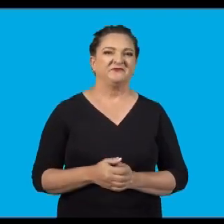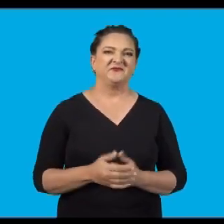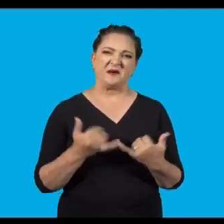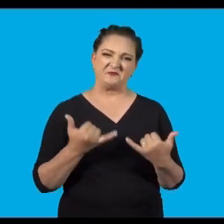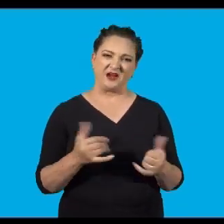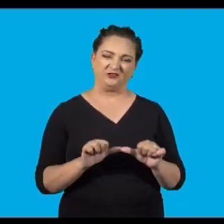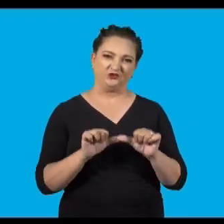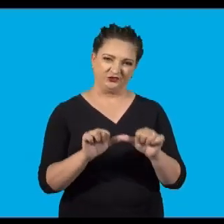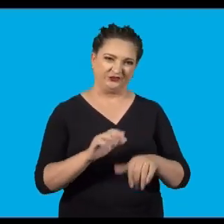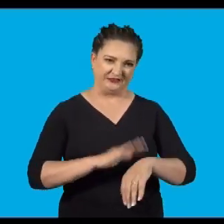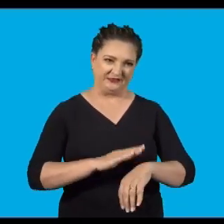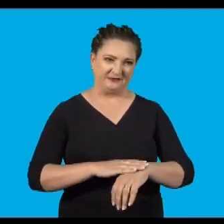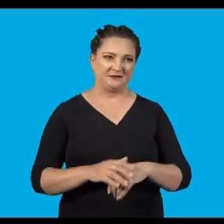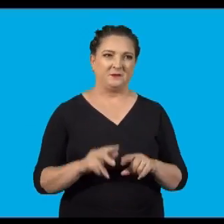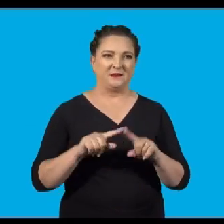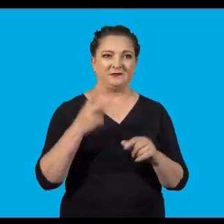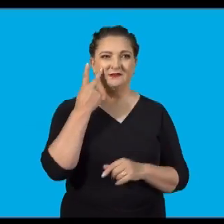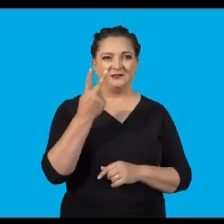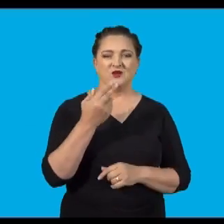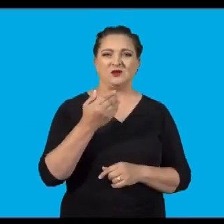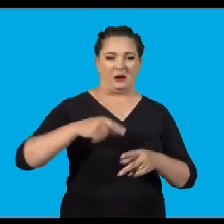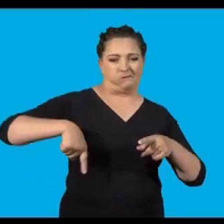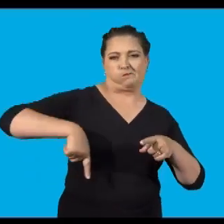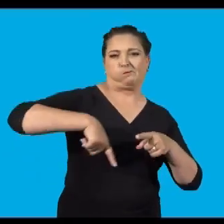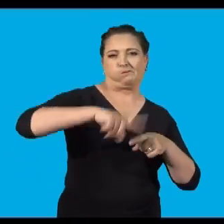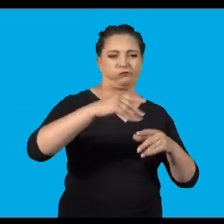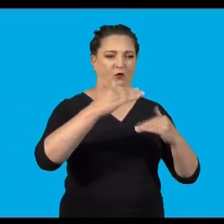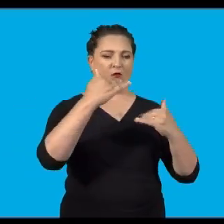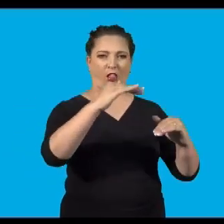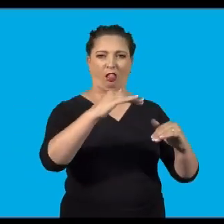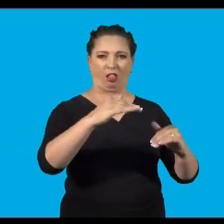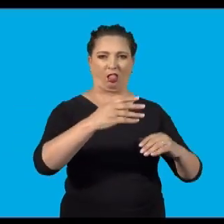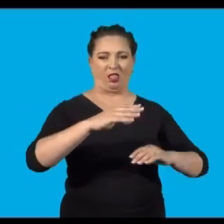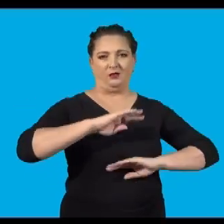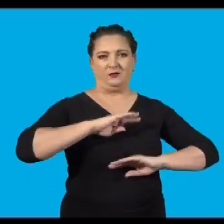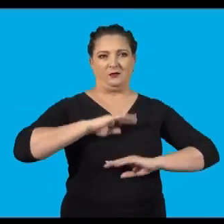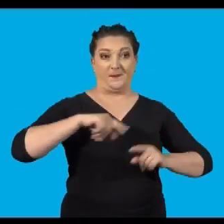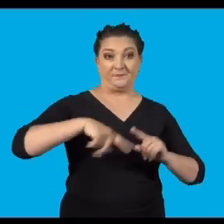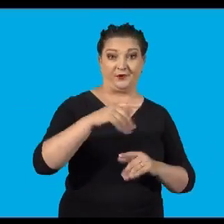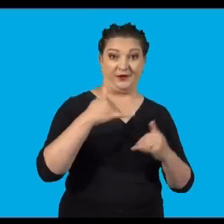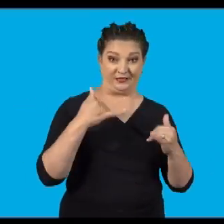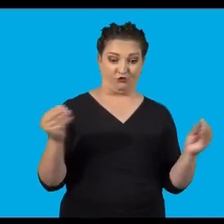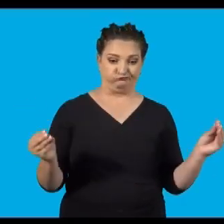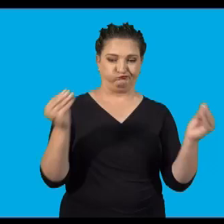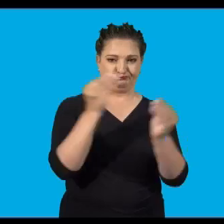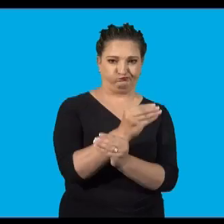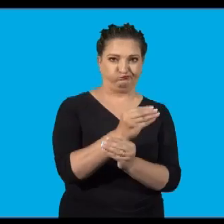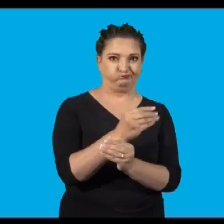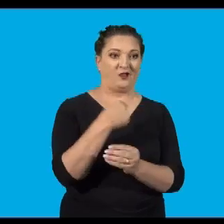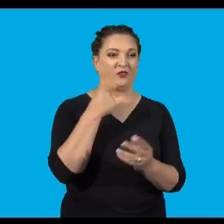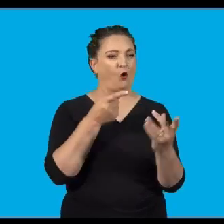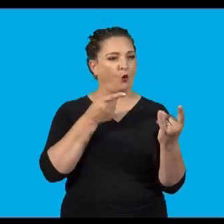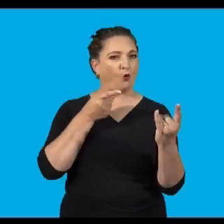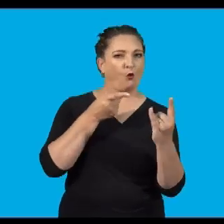in the present continuous tense, the striker is scoring a goal, all right? Now we're changing it. The goal